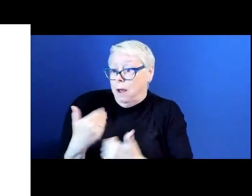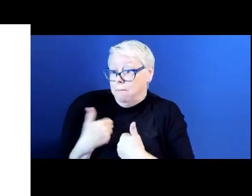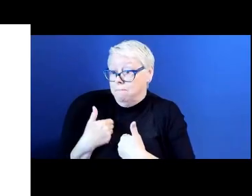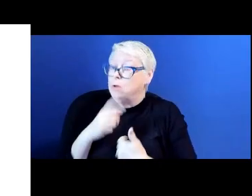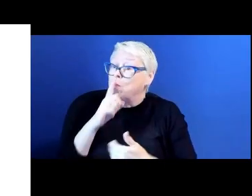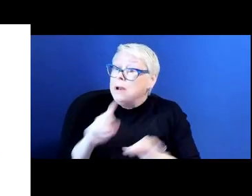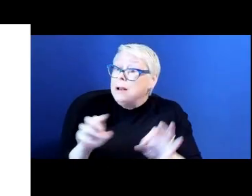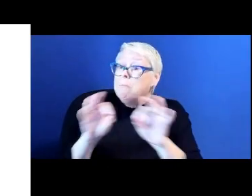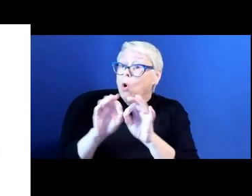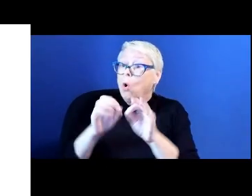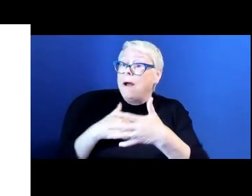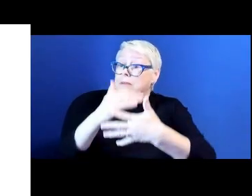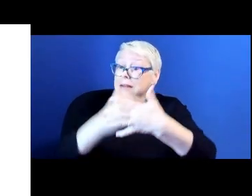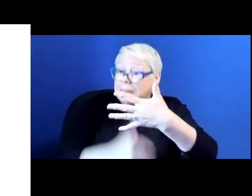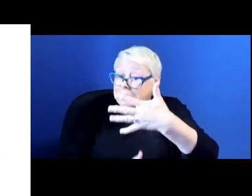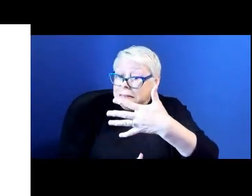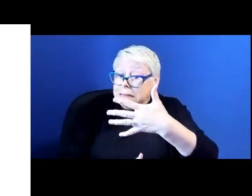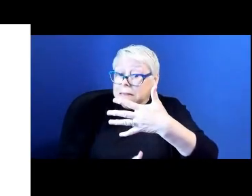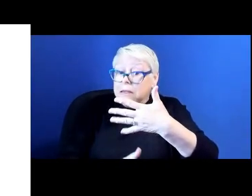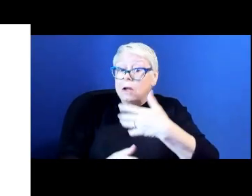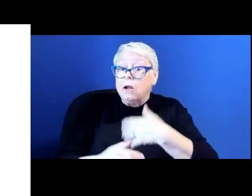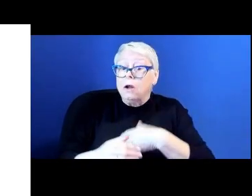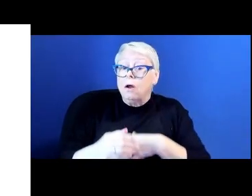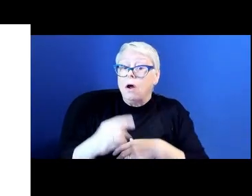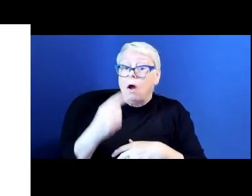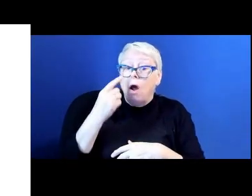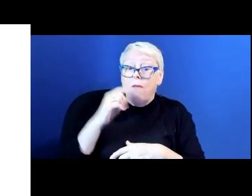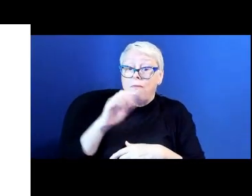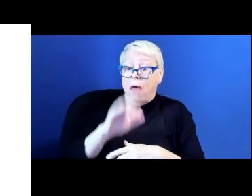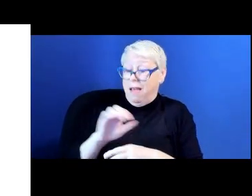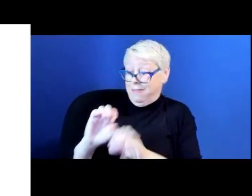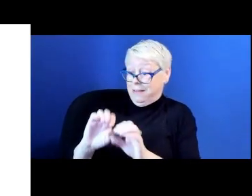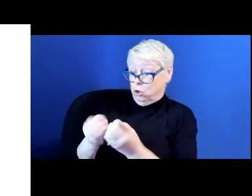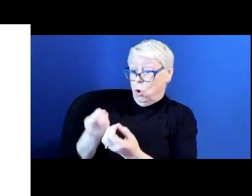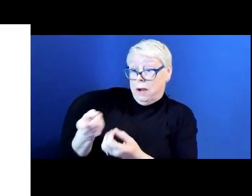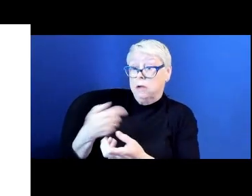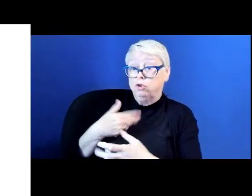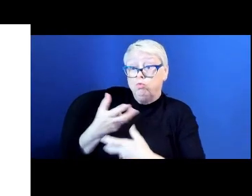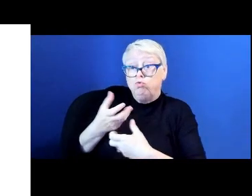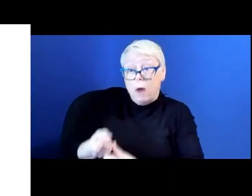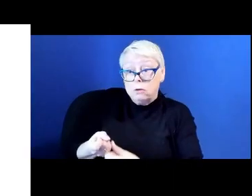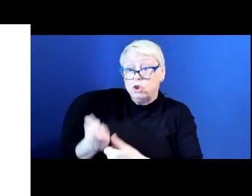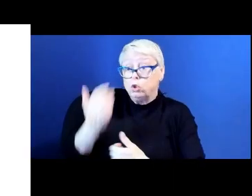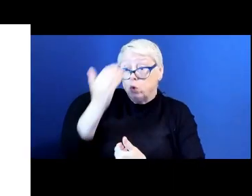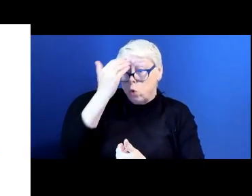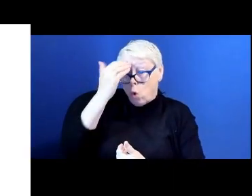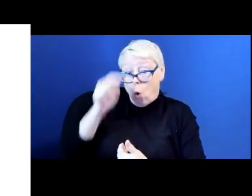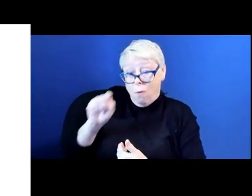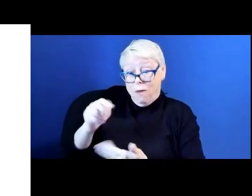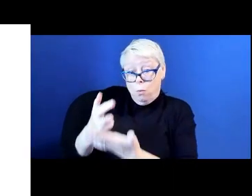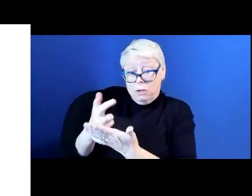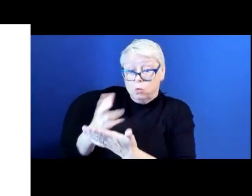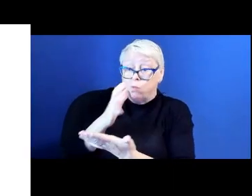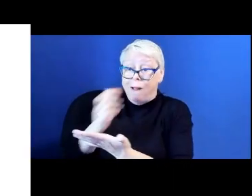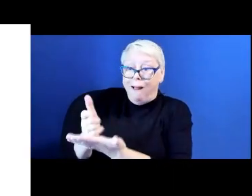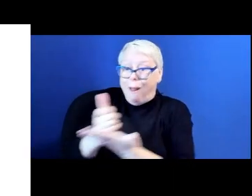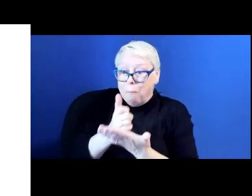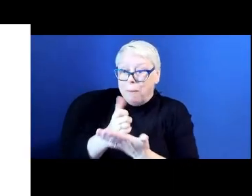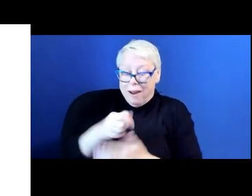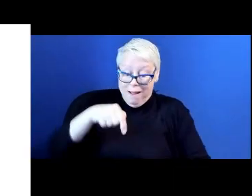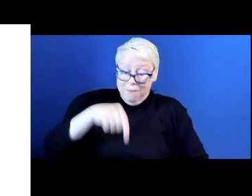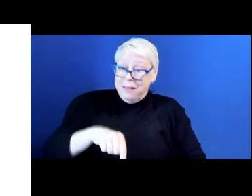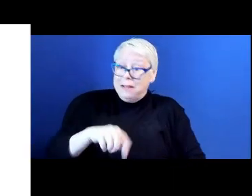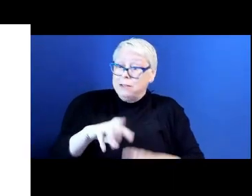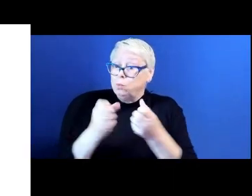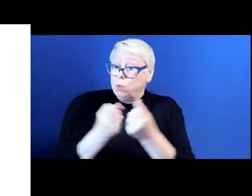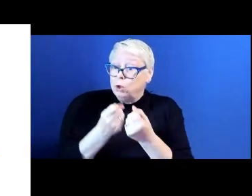have a list of trustworthy organizations and resources to refer to. And in this webinar, again, we will be focusing more